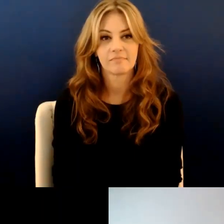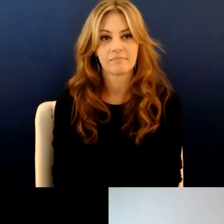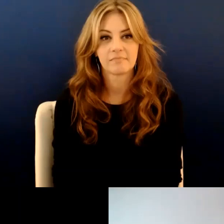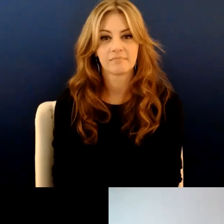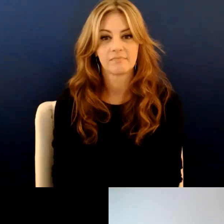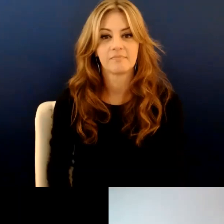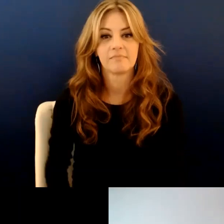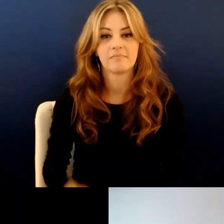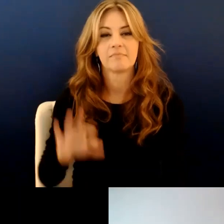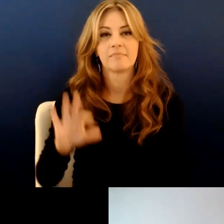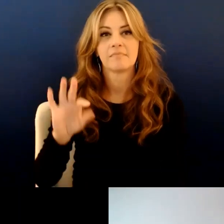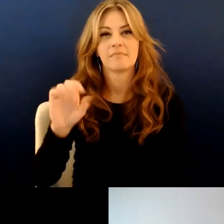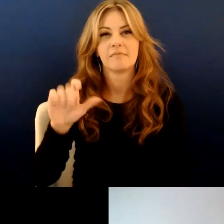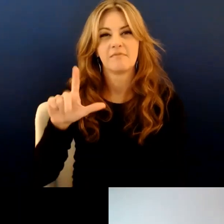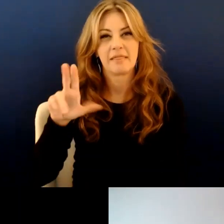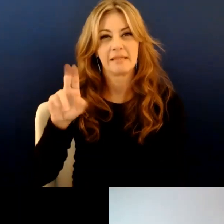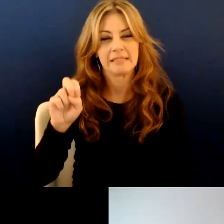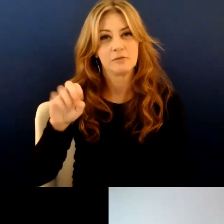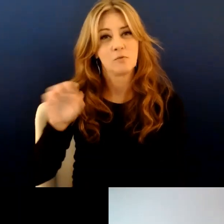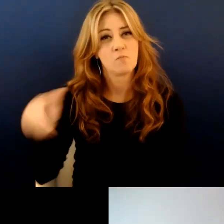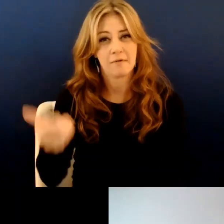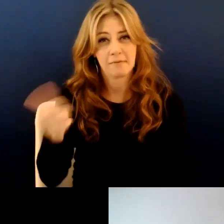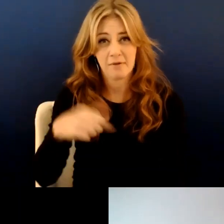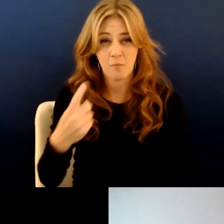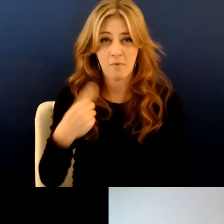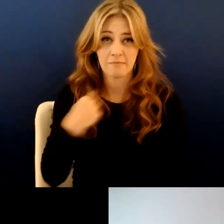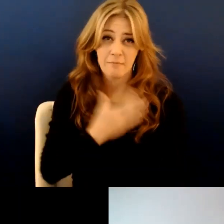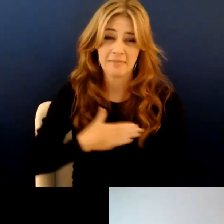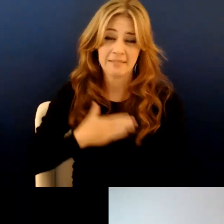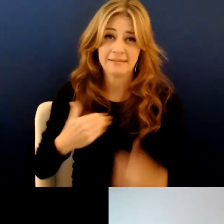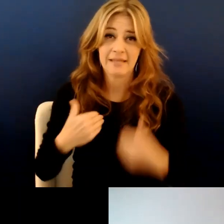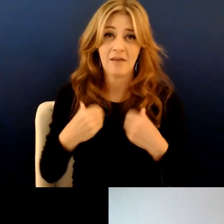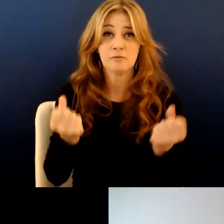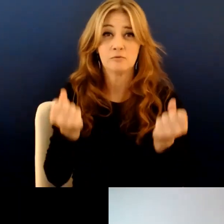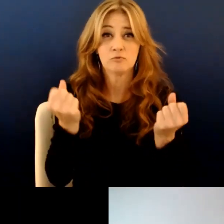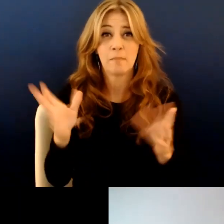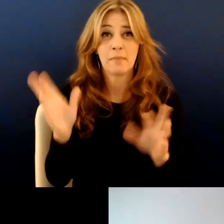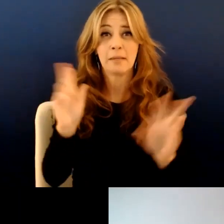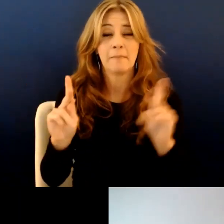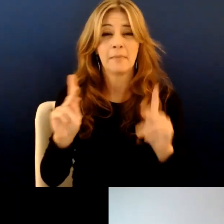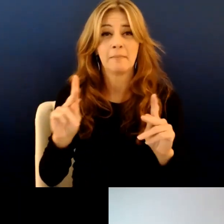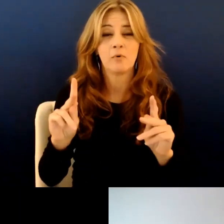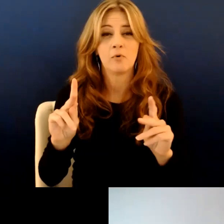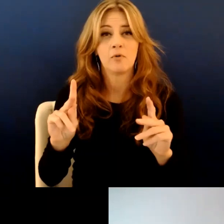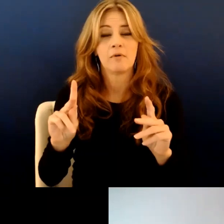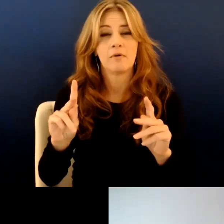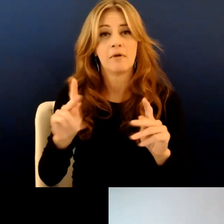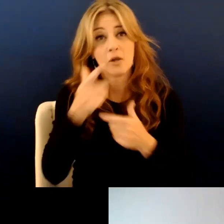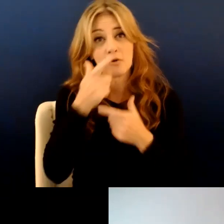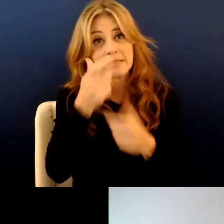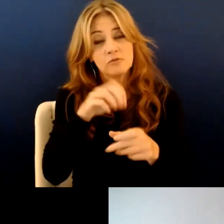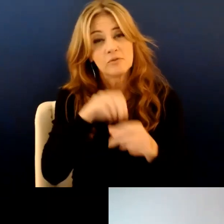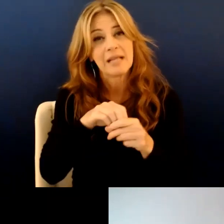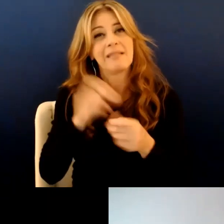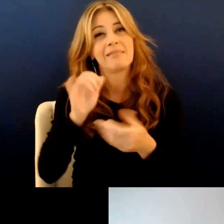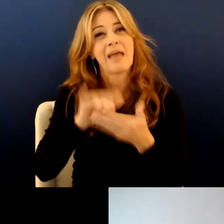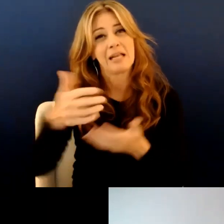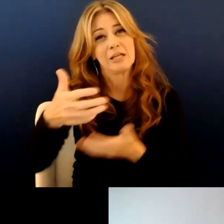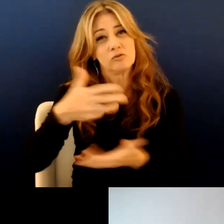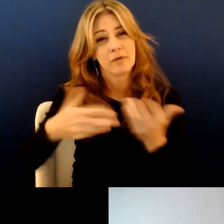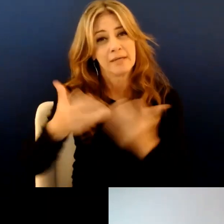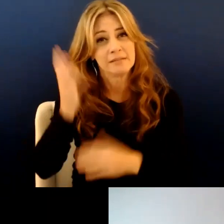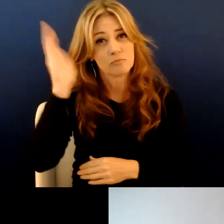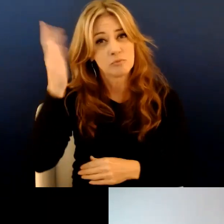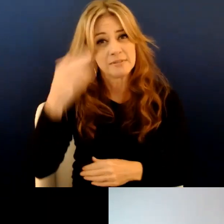Welcome, everyone. We are really so pleased to have so many of you both interested in the Interactive Presentation